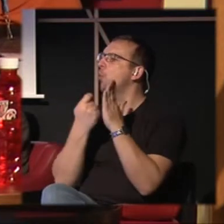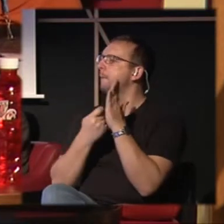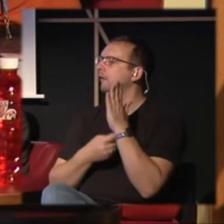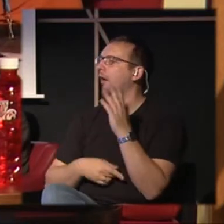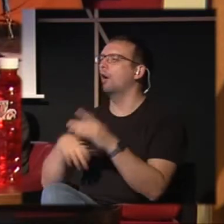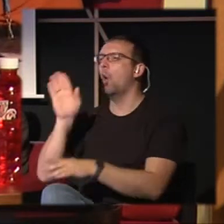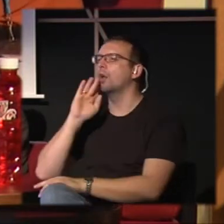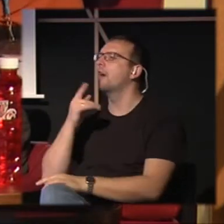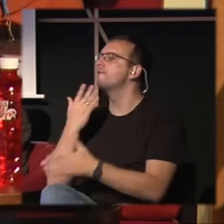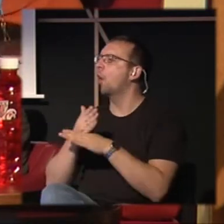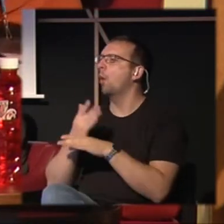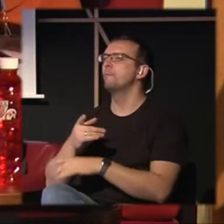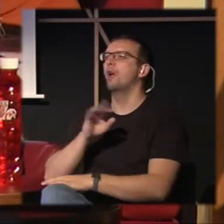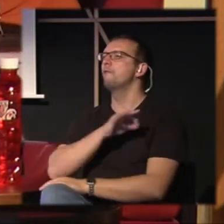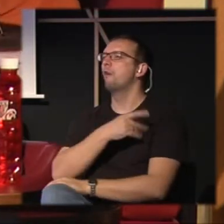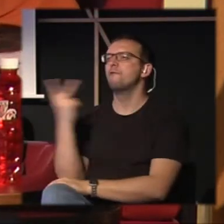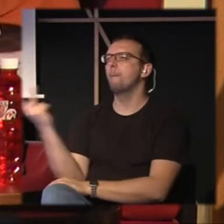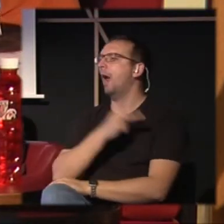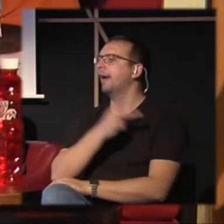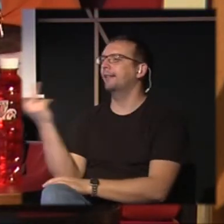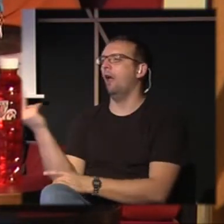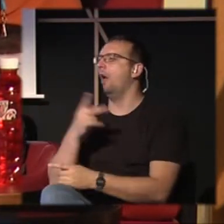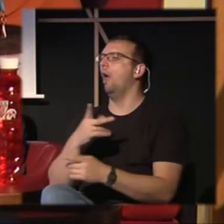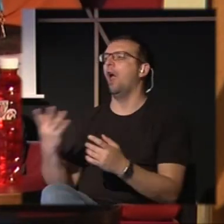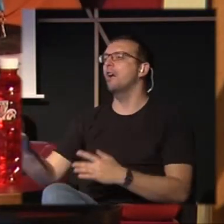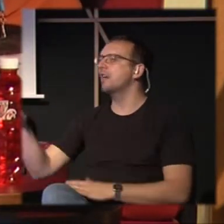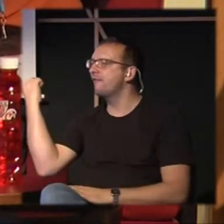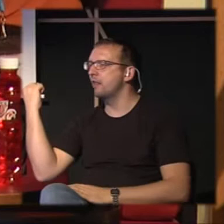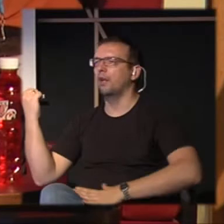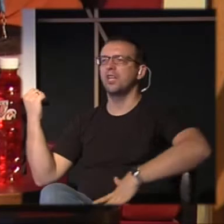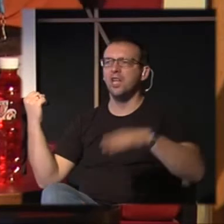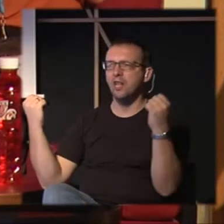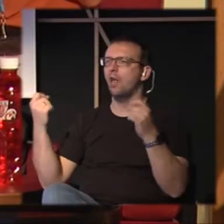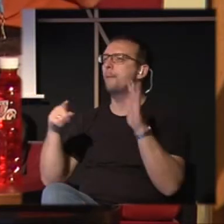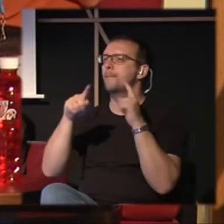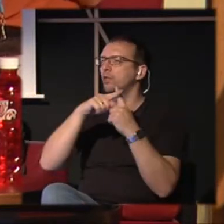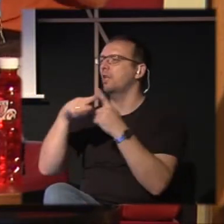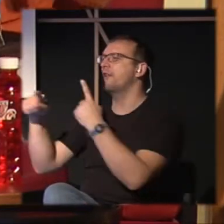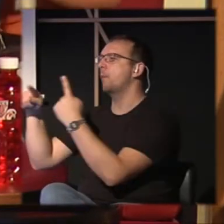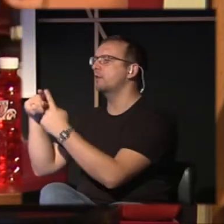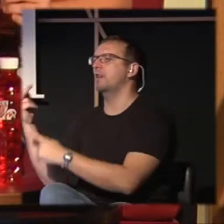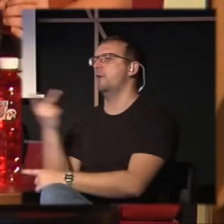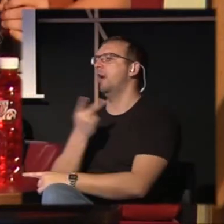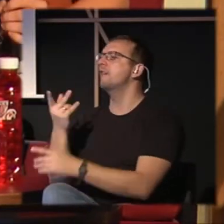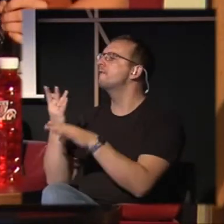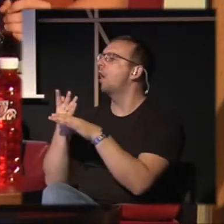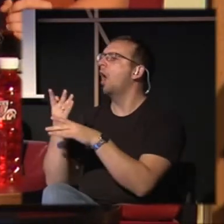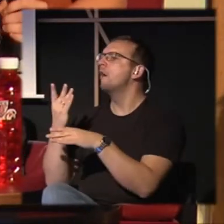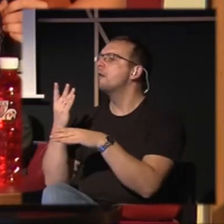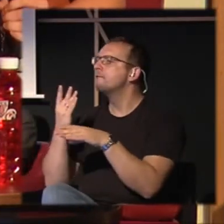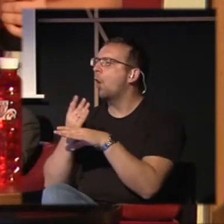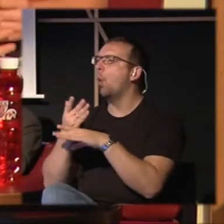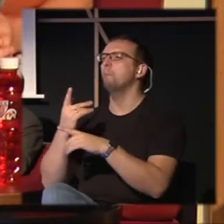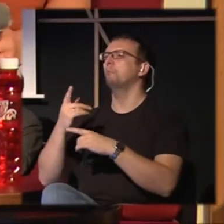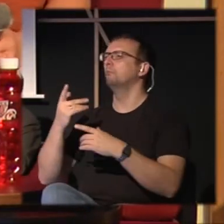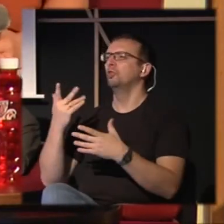ask, and it's quite a big question, and I'm sorry, but why are there not more disabled people already employed in football? So thank you,